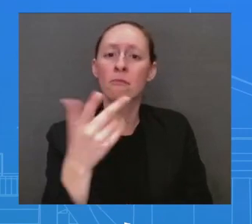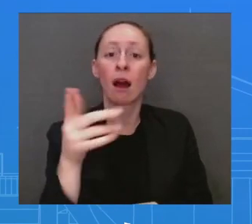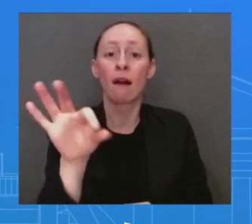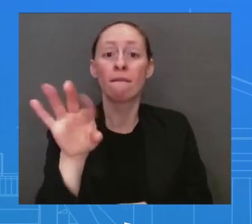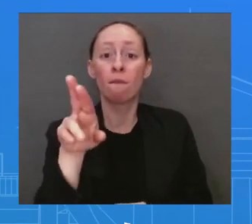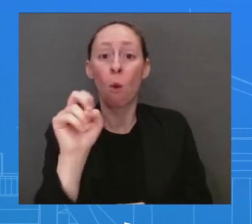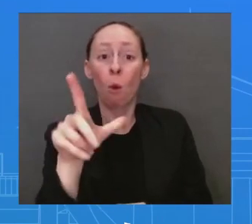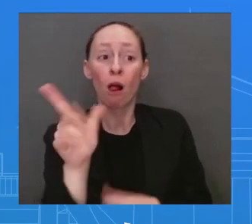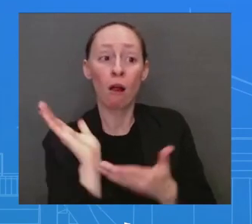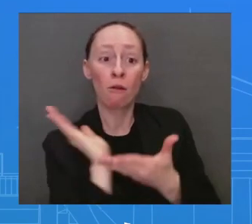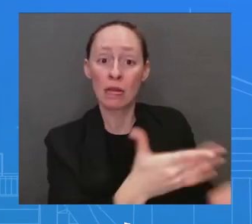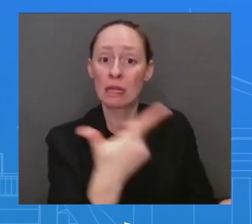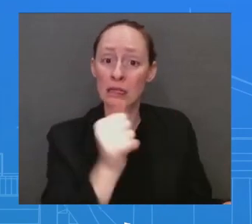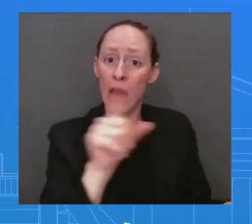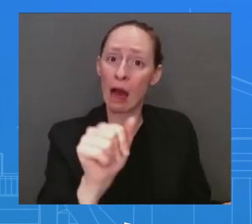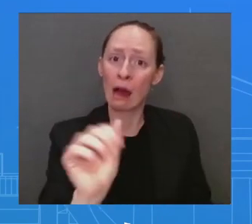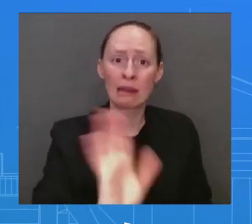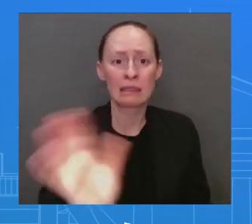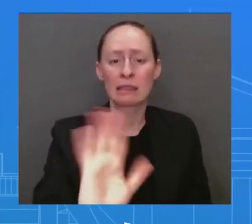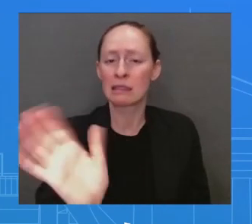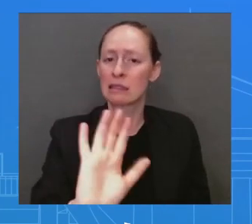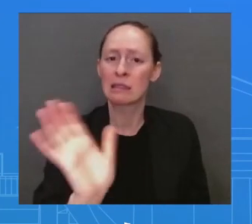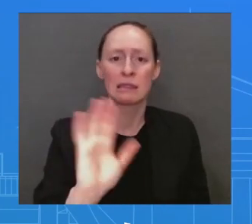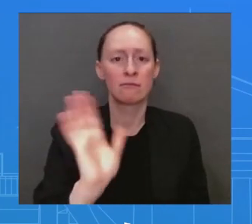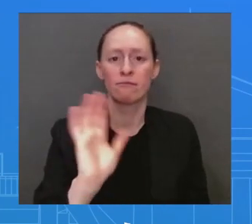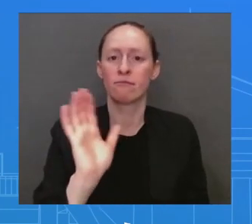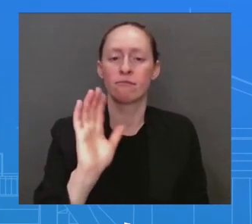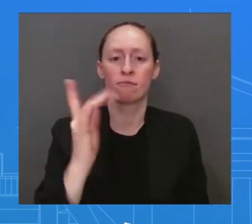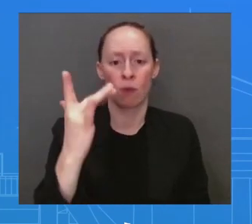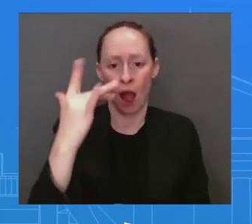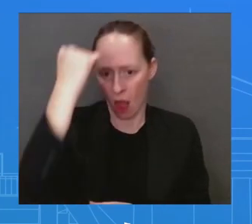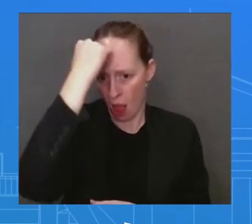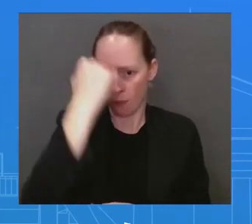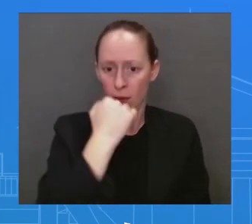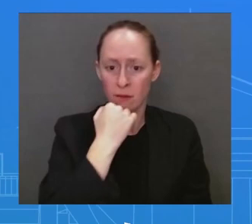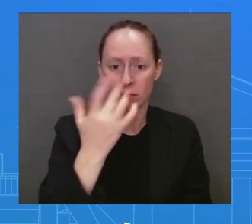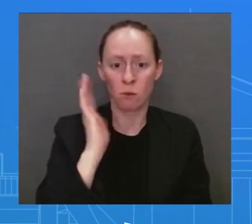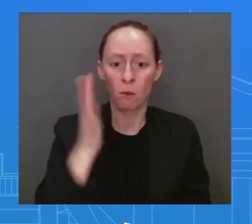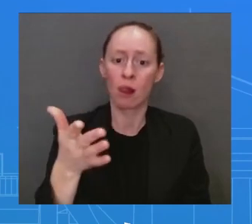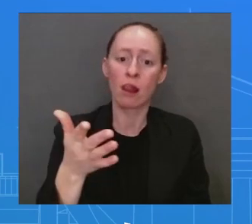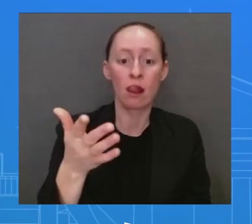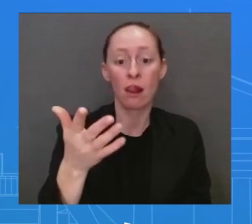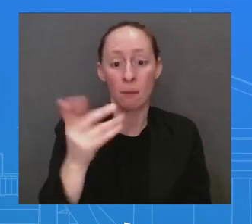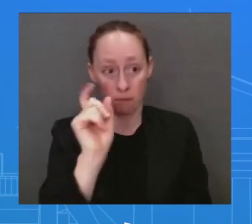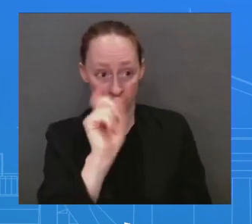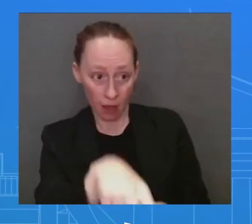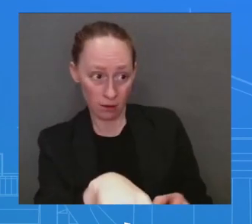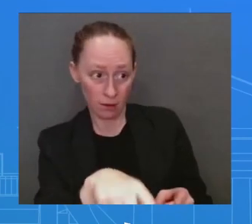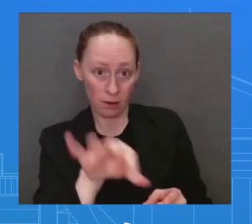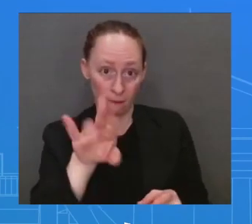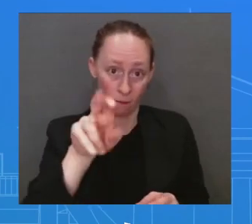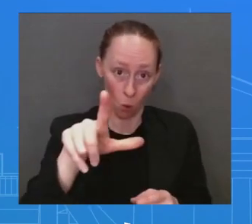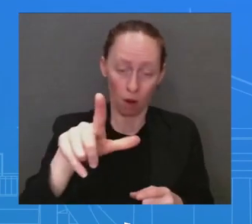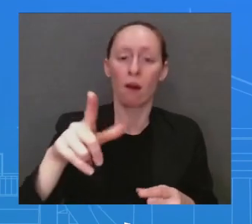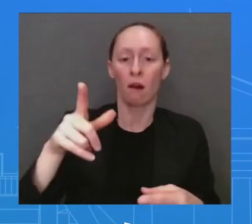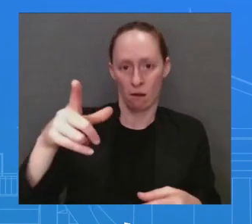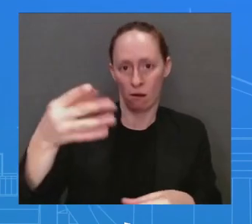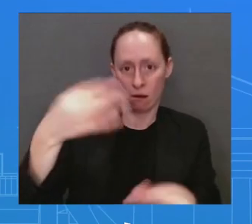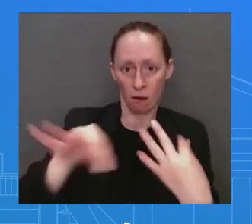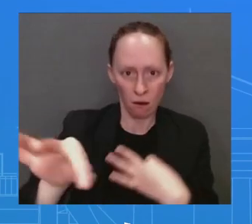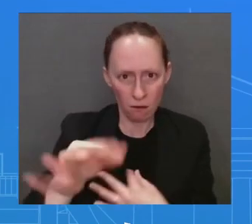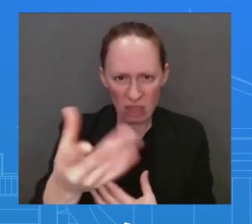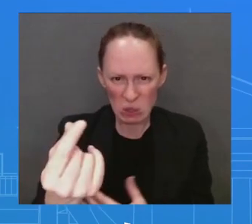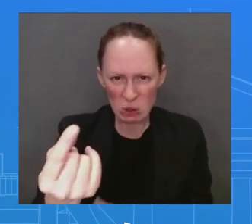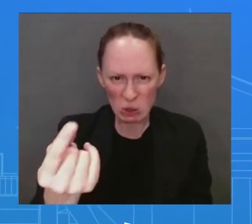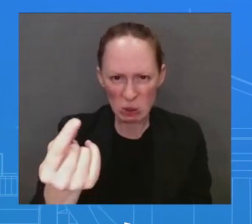for any sort of deal to release hostages. Does the U.S. support that position? Separate and distinct from the hostage situation and